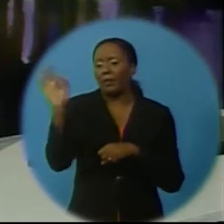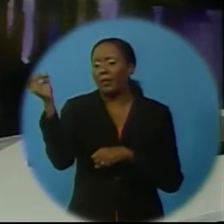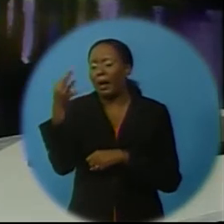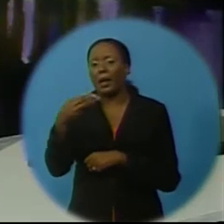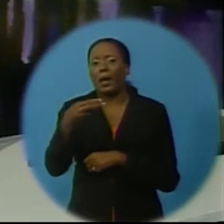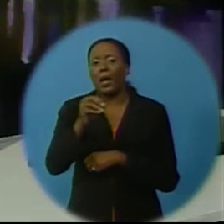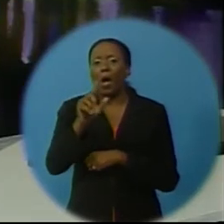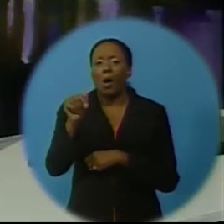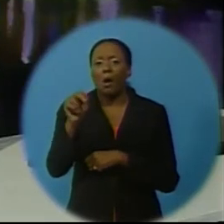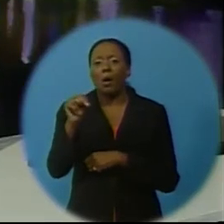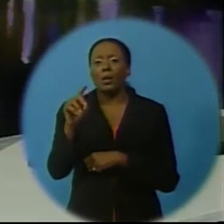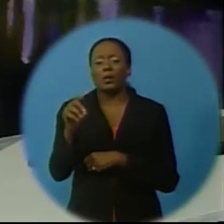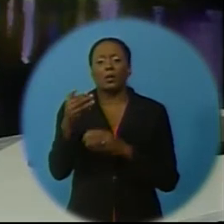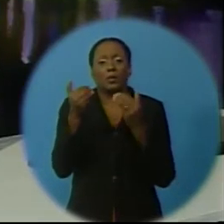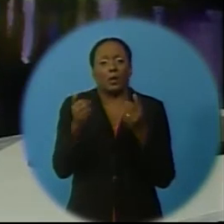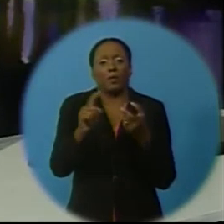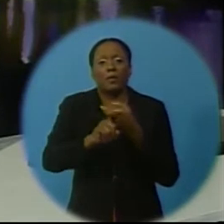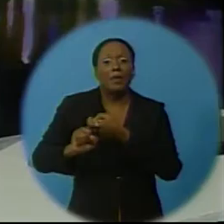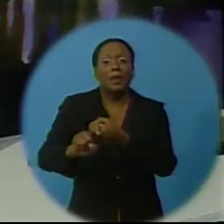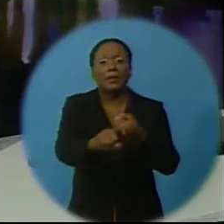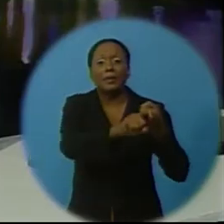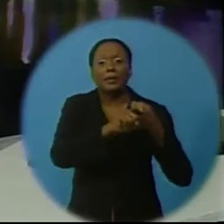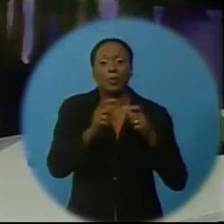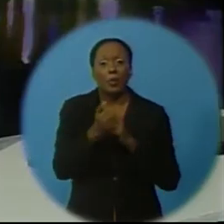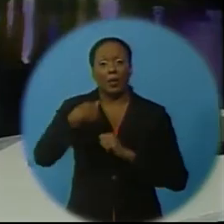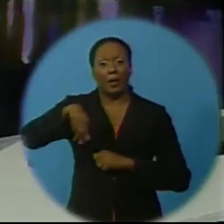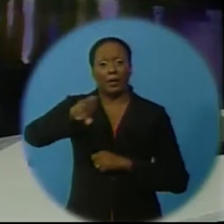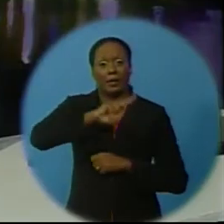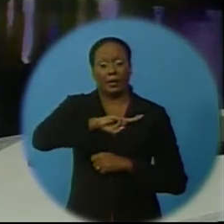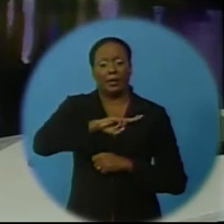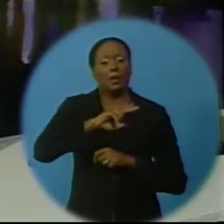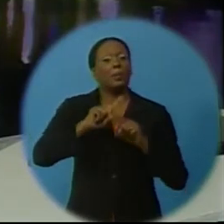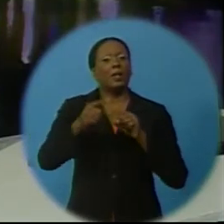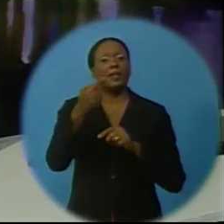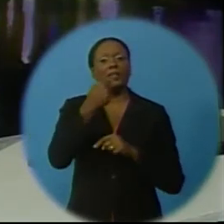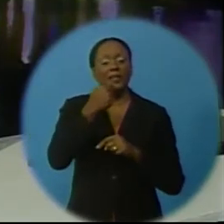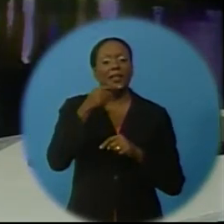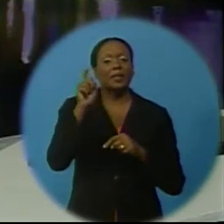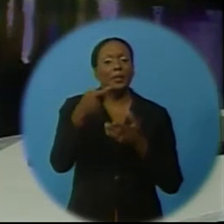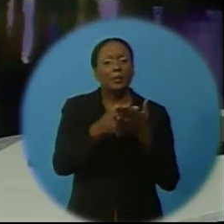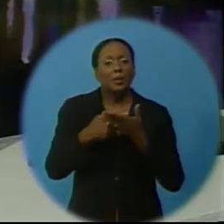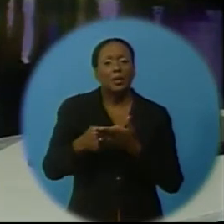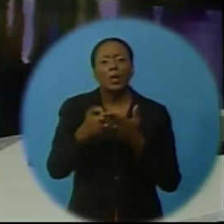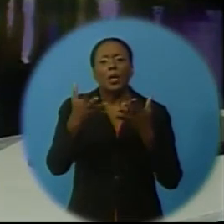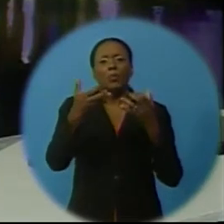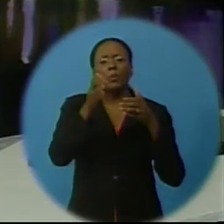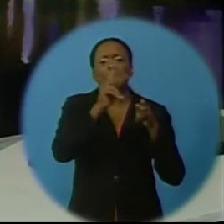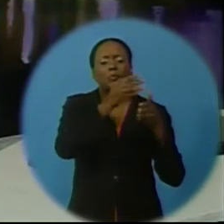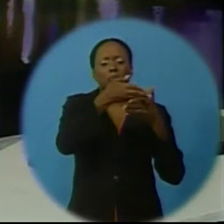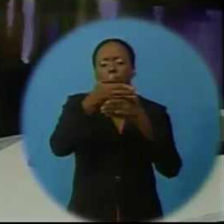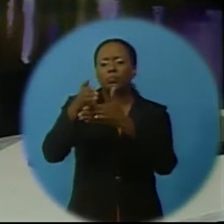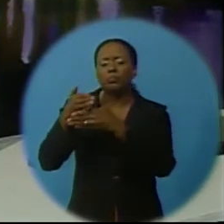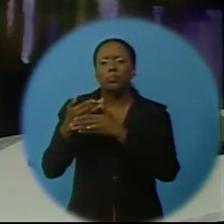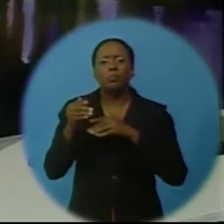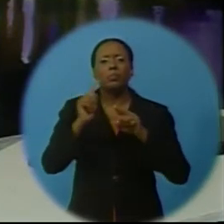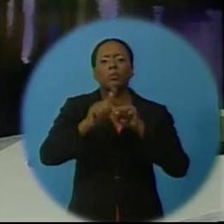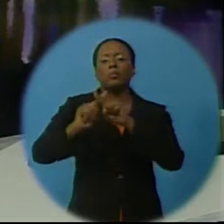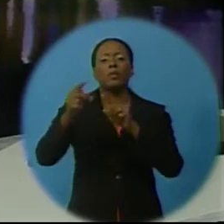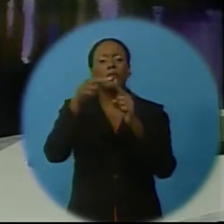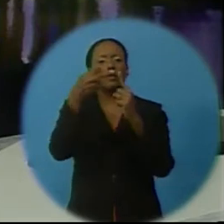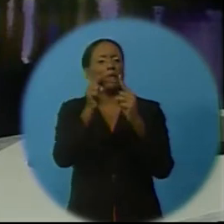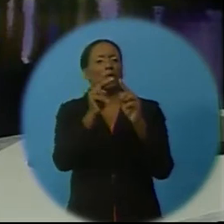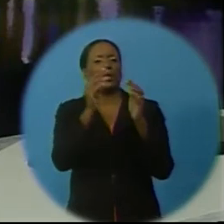with than friends. The Prime Minister reiterates such discussions were necessary so there could be a sharing of views on both sides to see where the